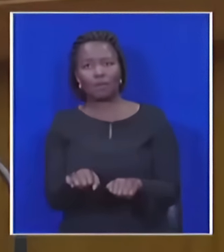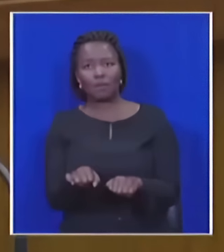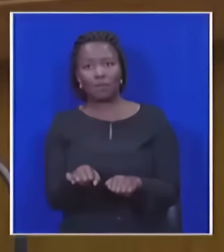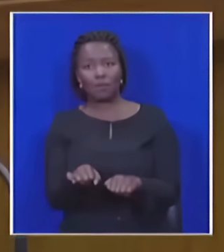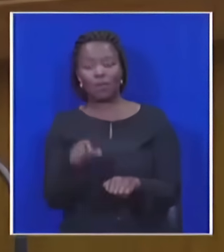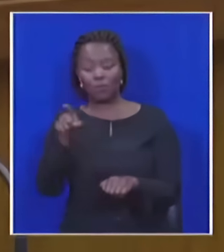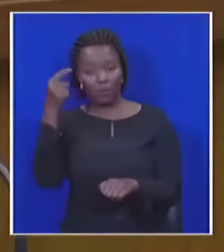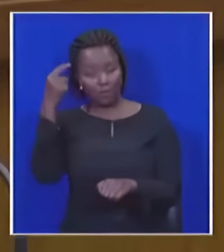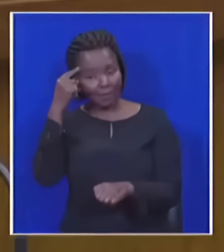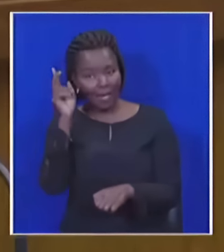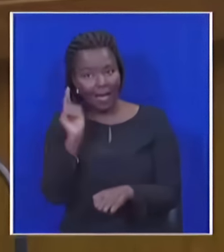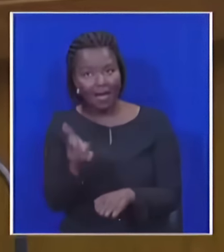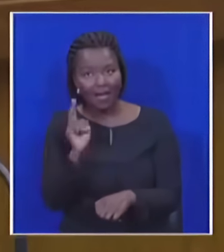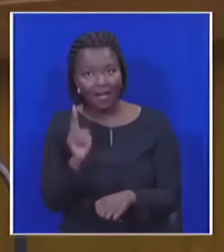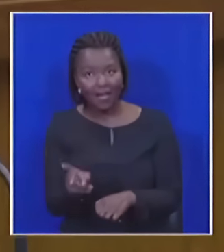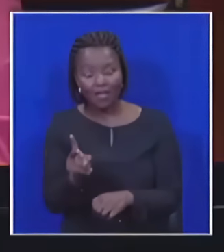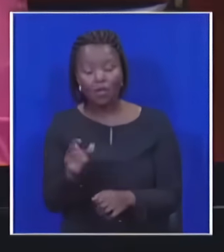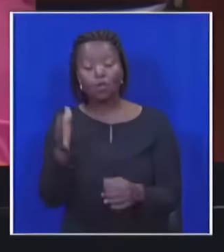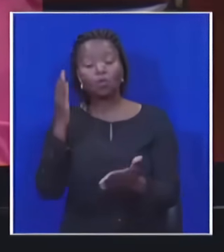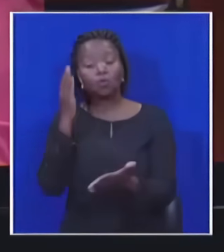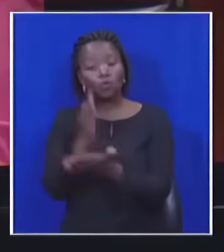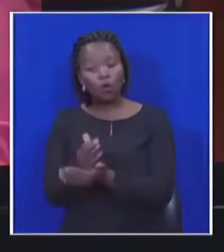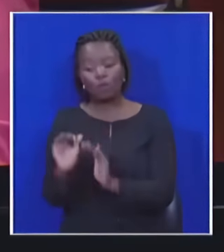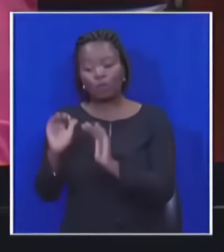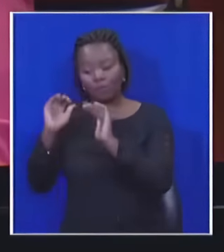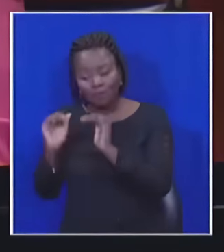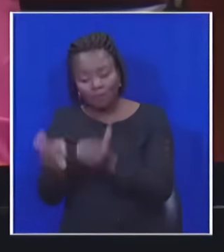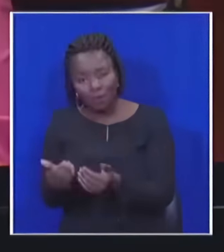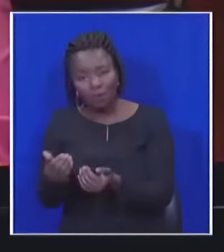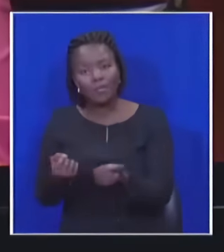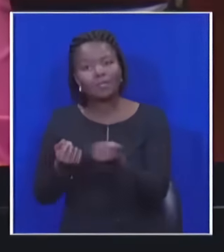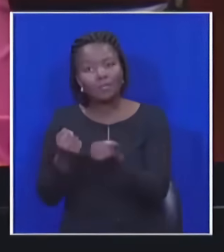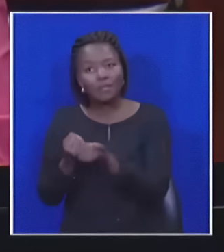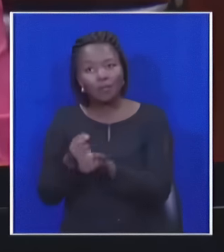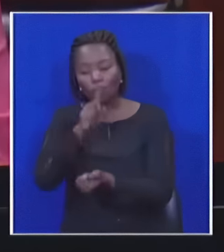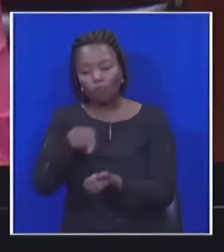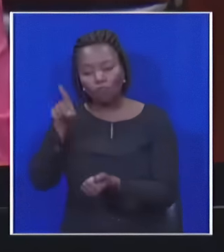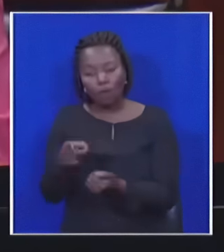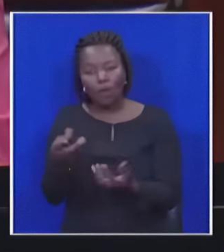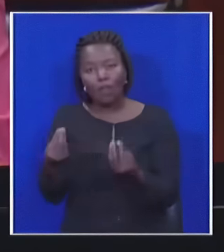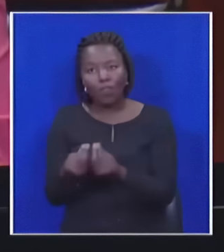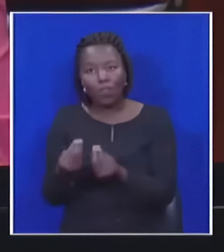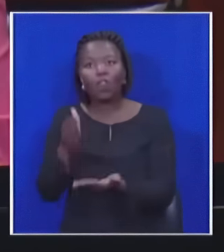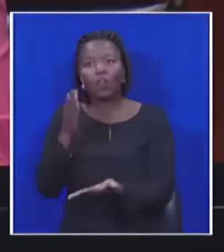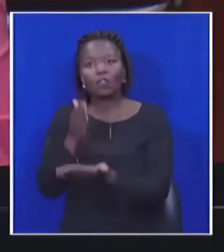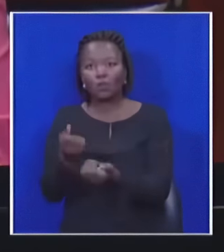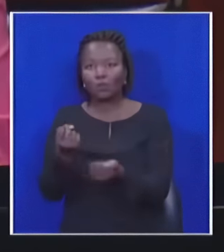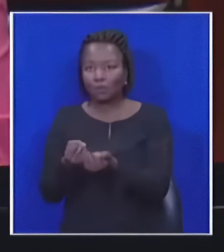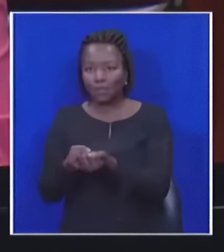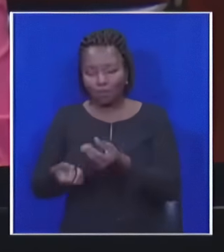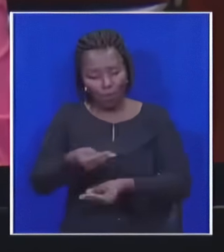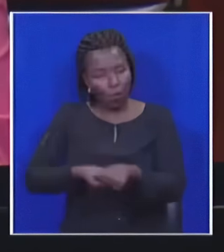think again. Stop defending wrong things. Stop defending corruption. South